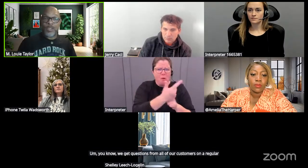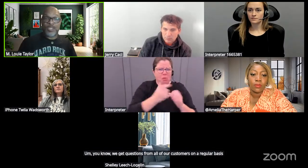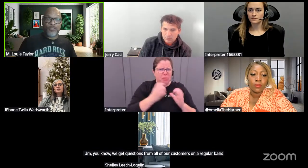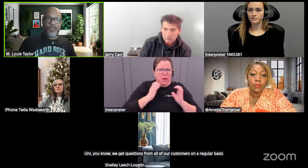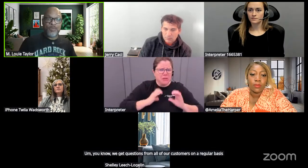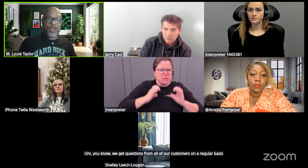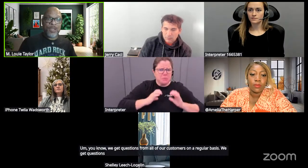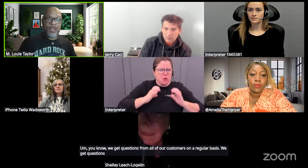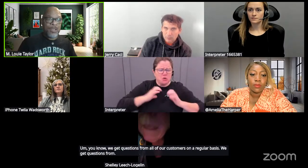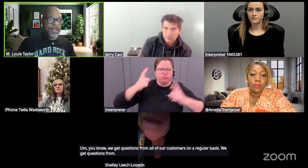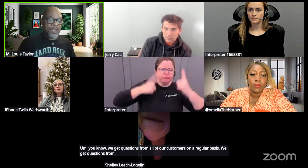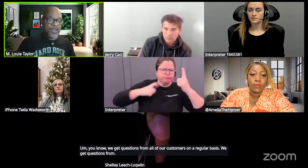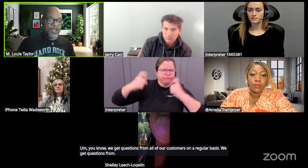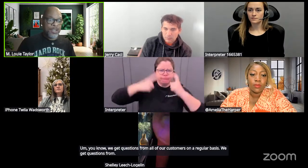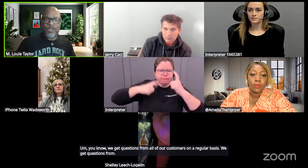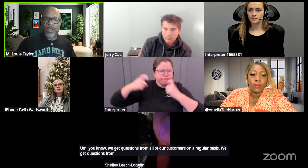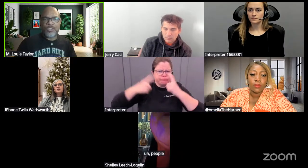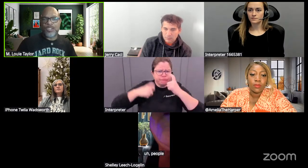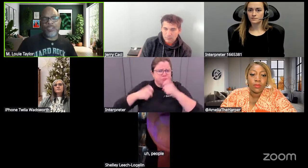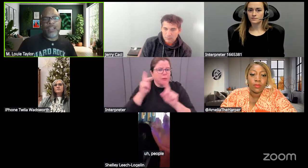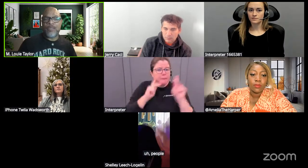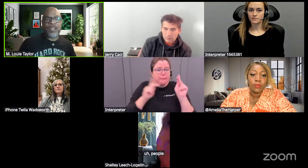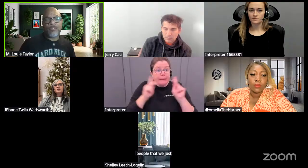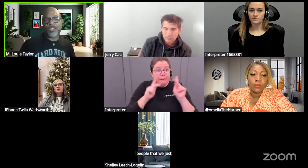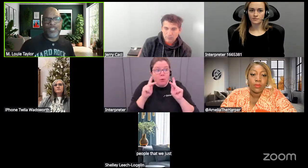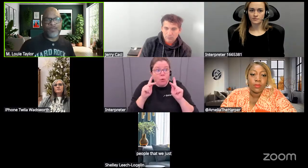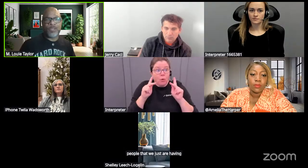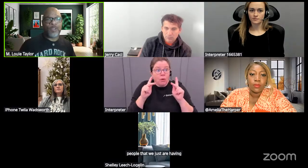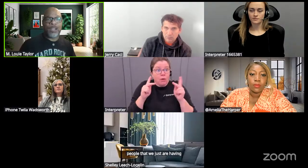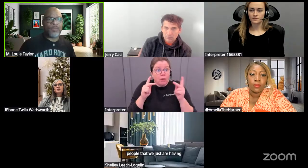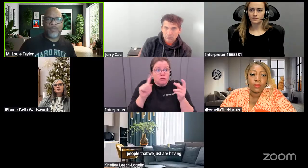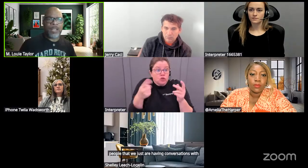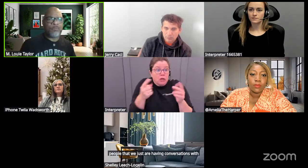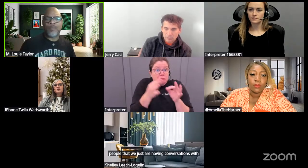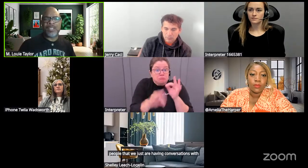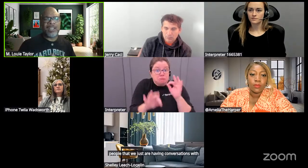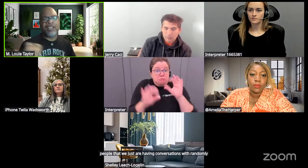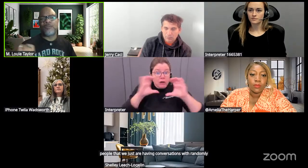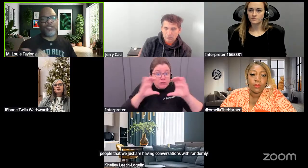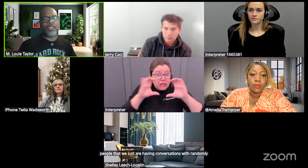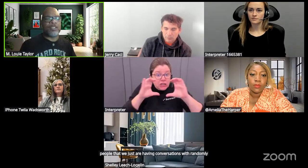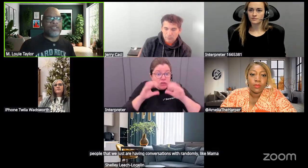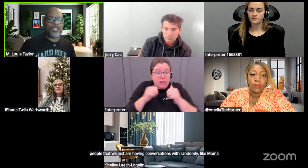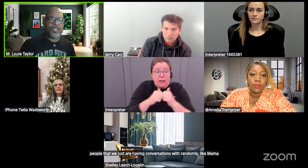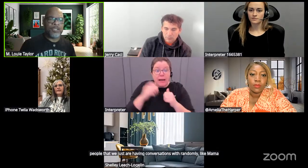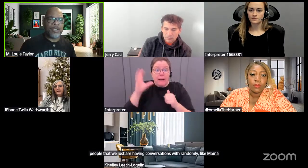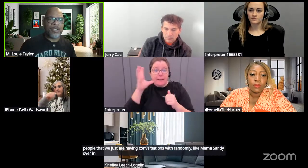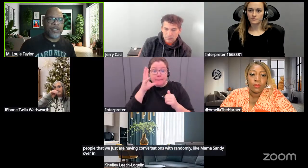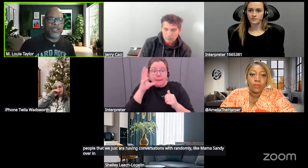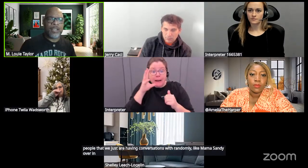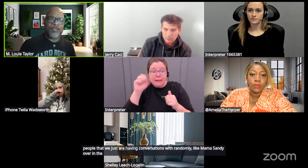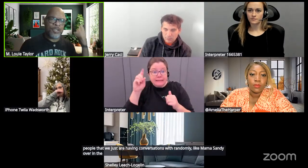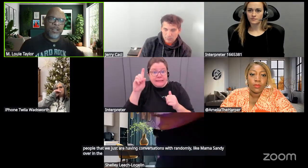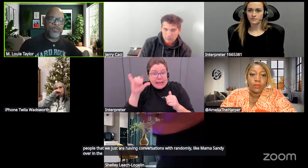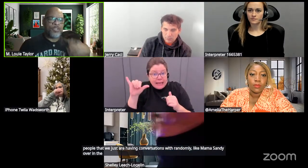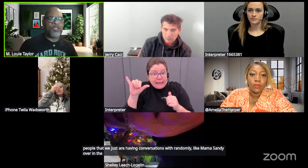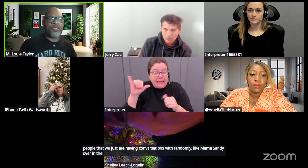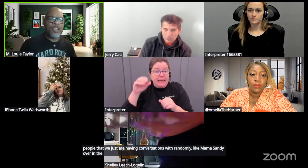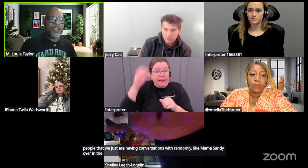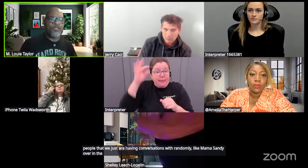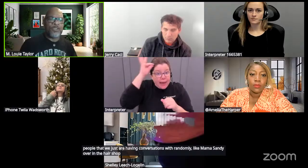questions from people that we just are having conversations with randomly, like Mama Sandy over in the hair